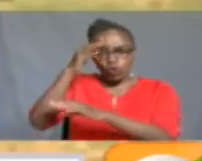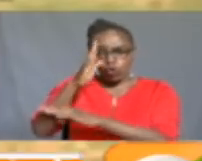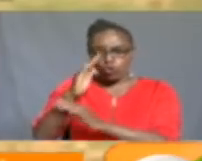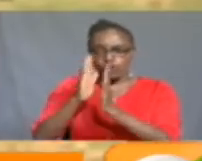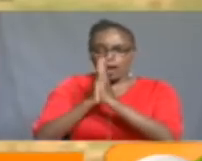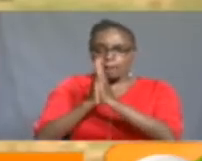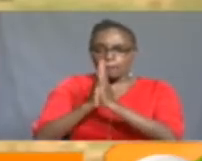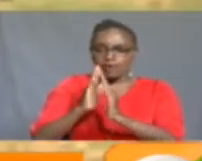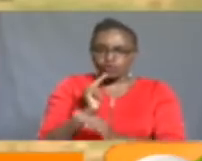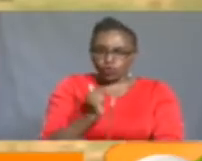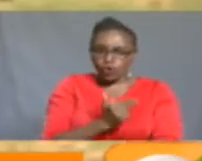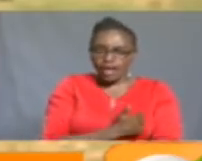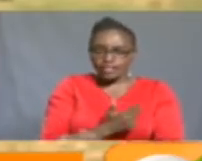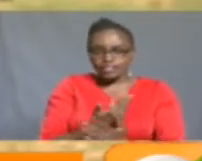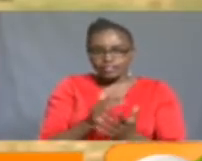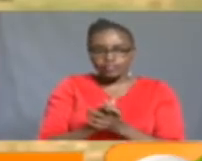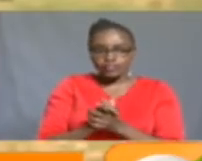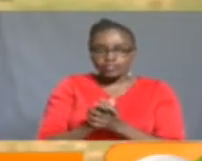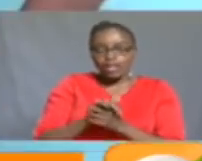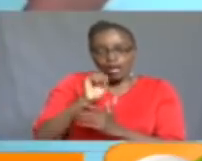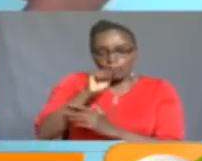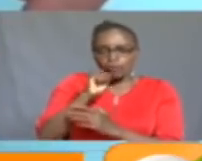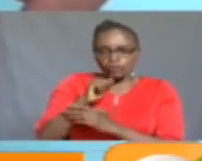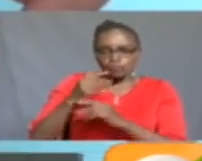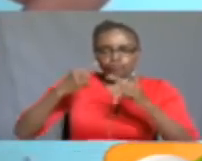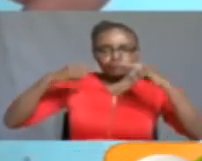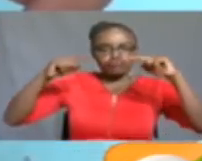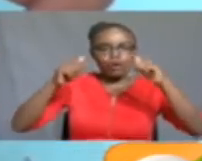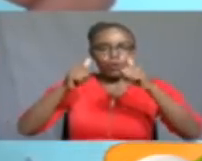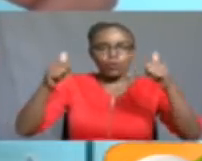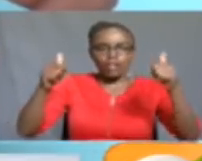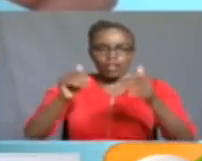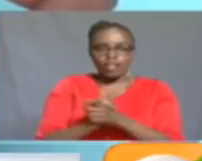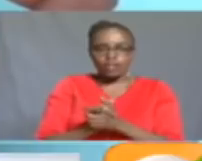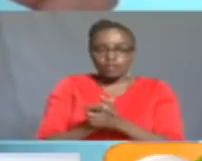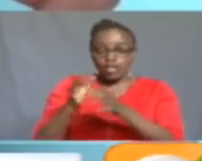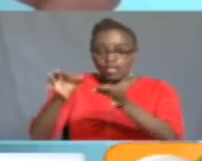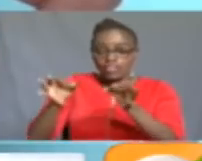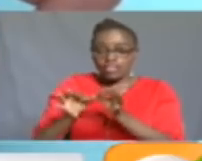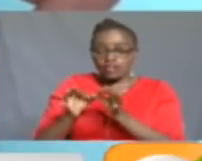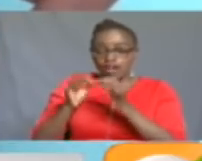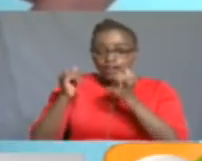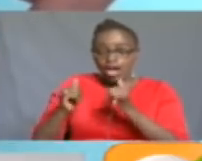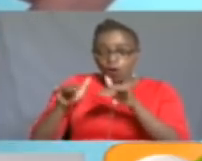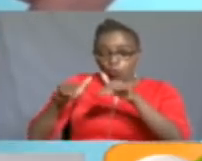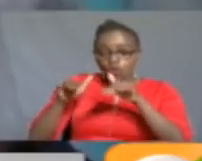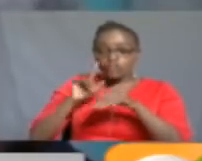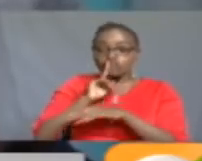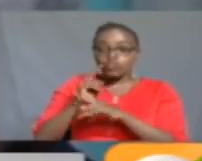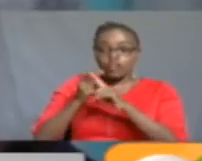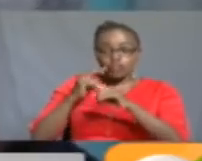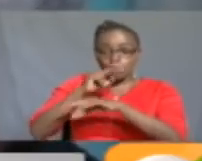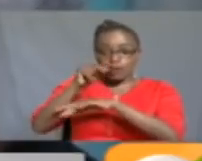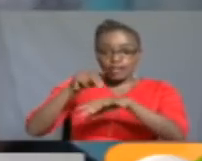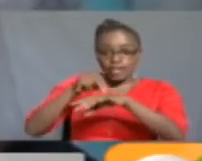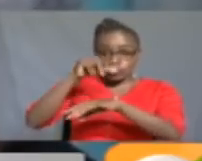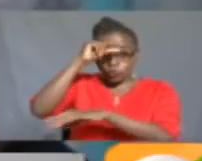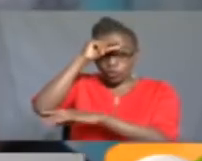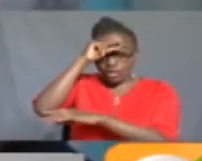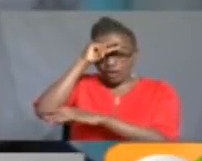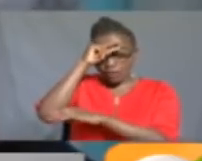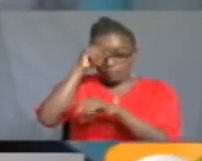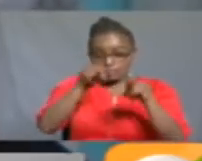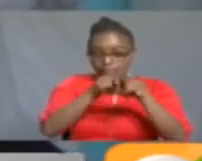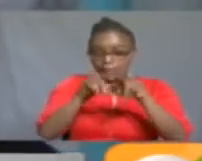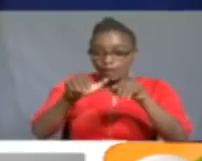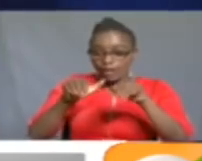atuombe tuweze kunawiri. The family is now waiting for direction from the national government as they